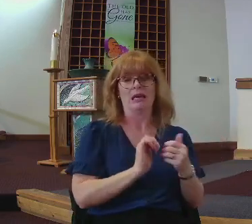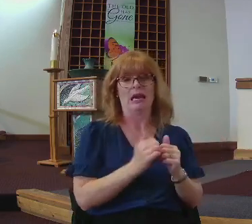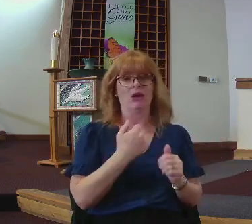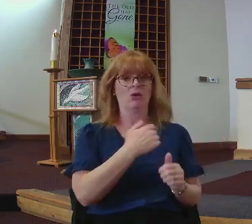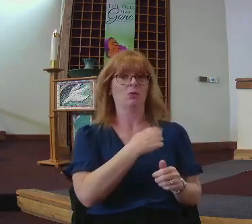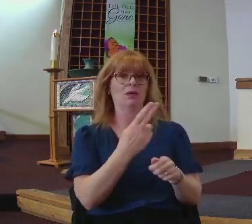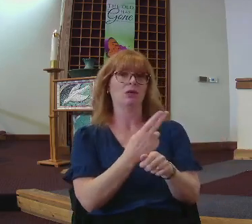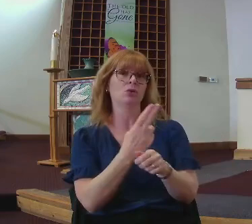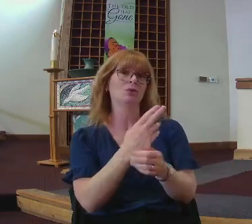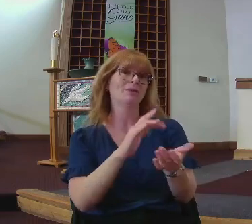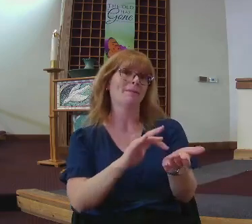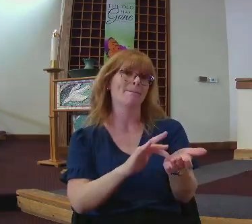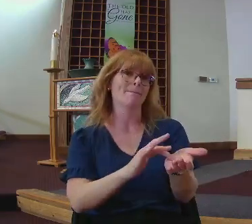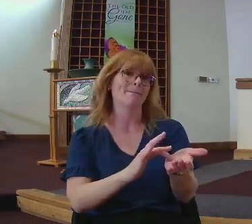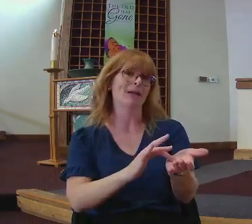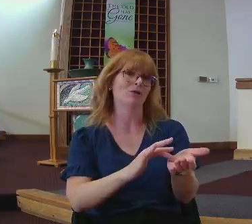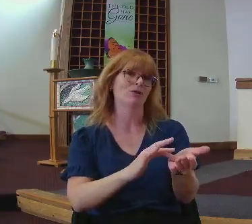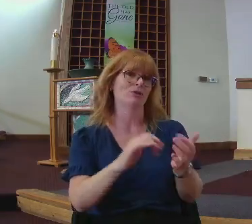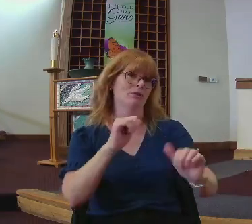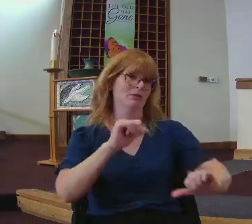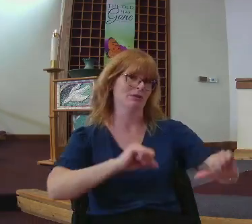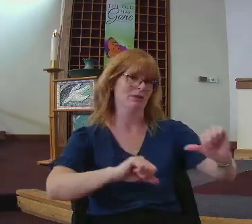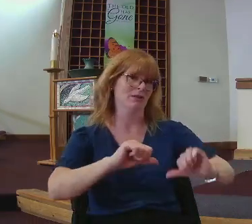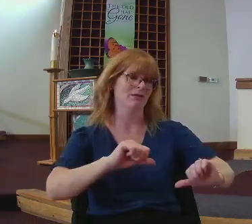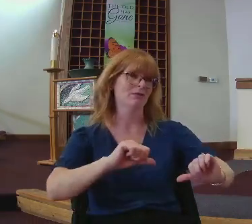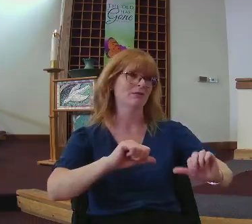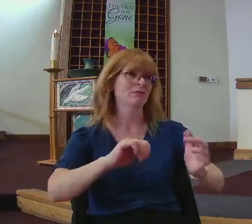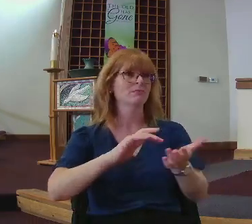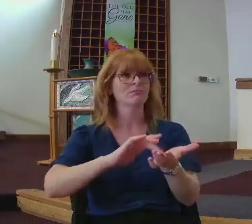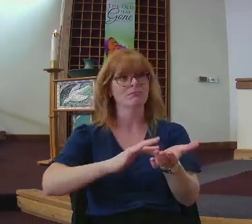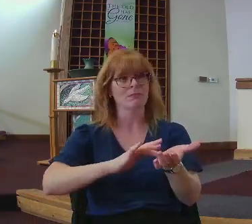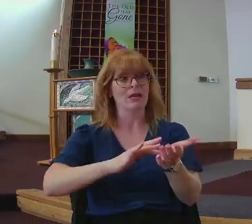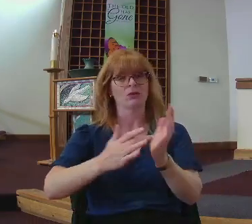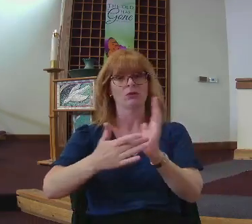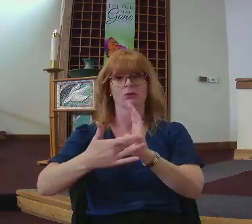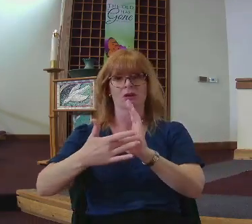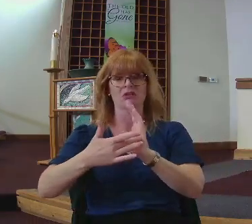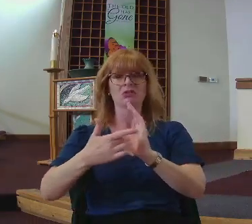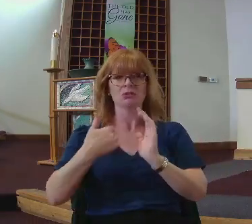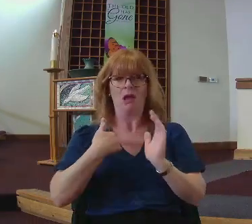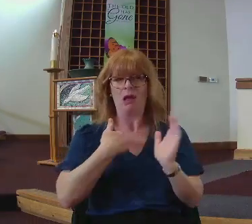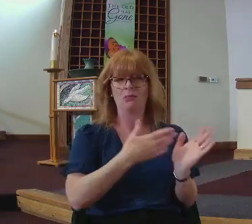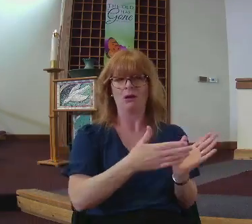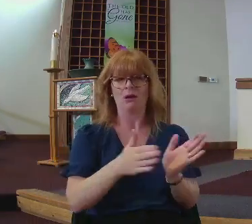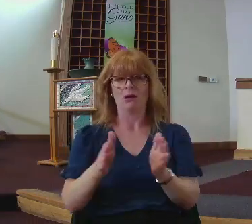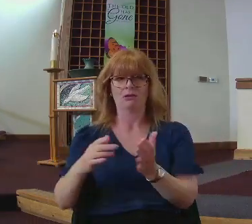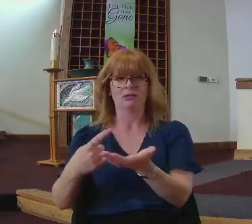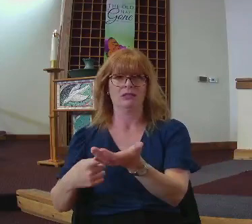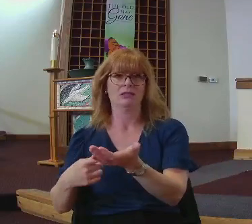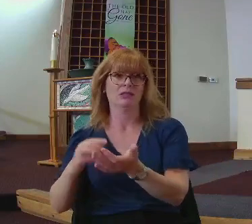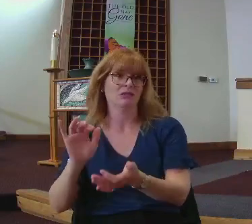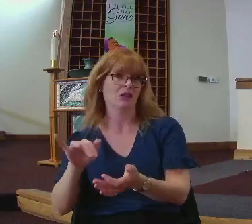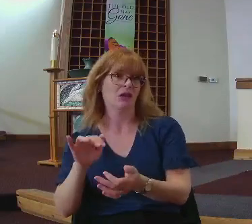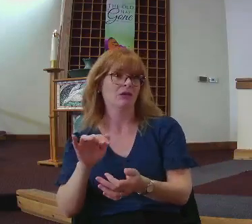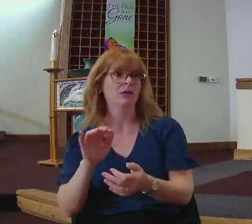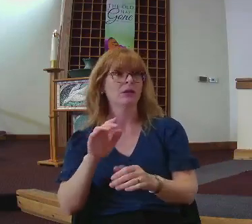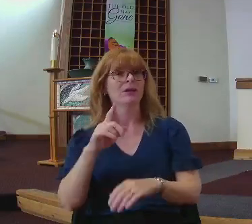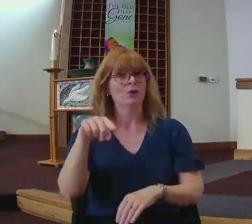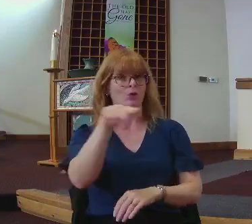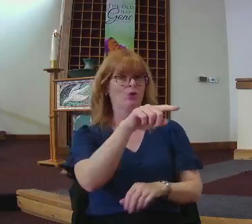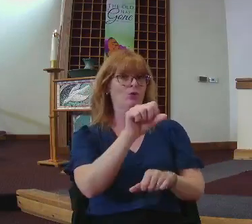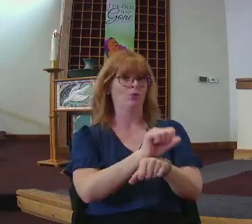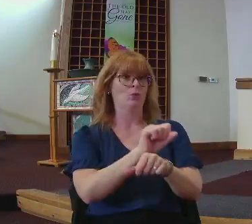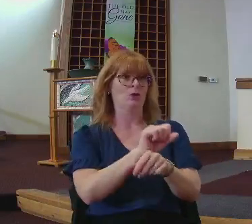and medical technology. So I want to go that way this morning. Now, those of you in the medical field, you know that